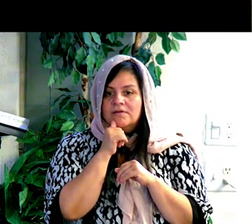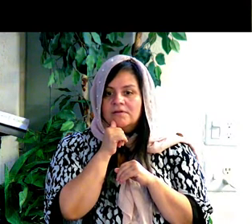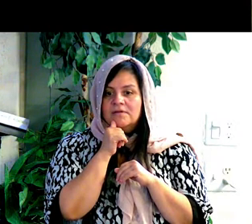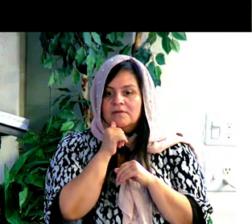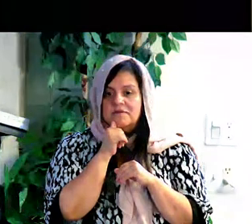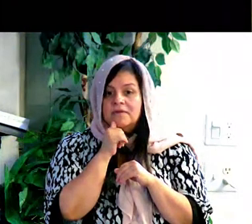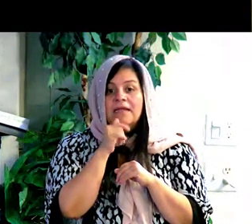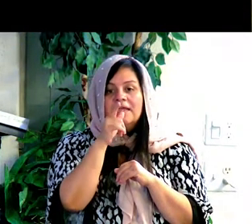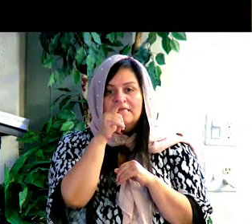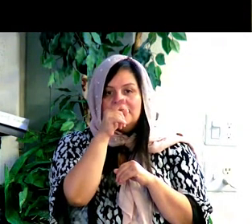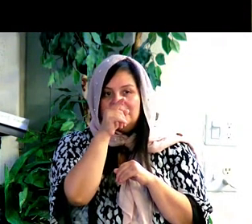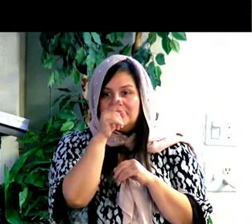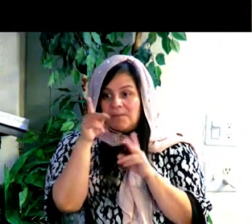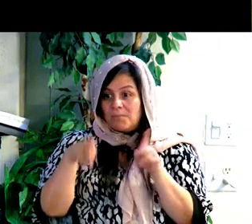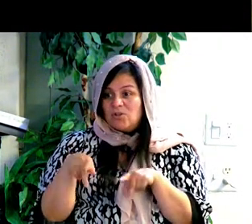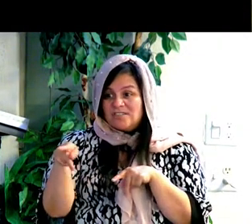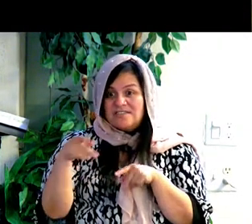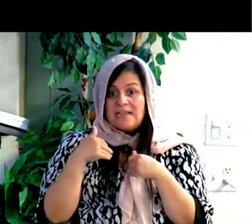eterna.